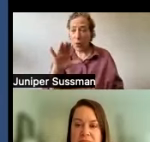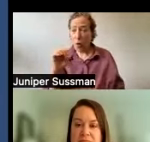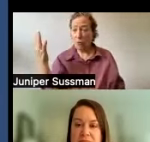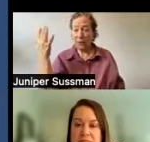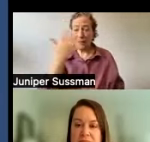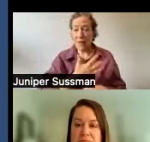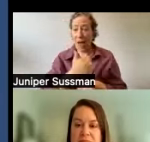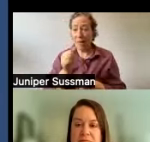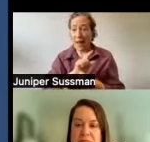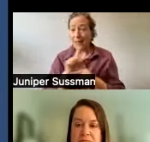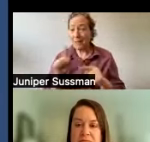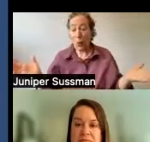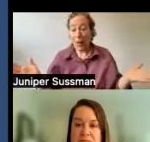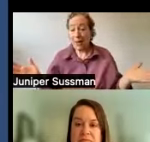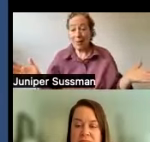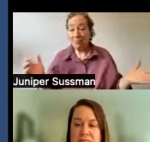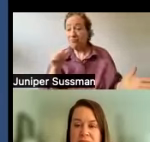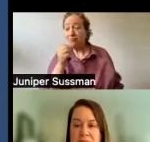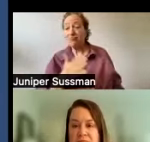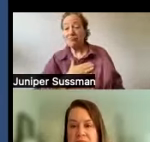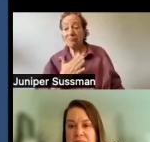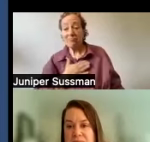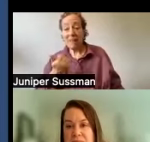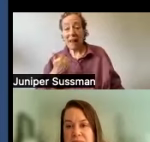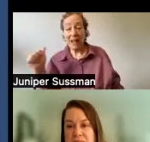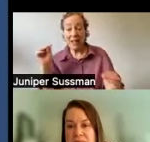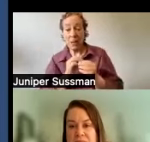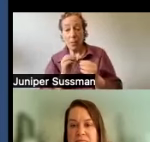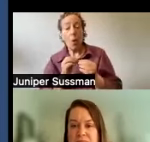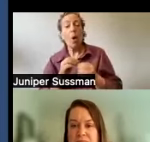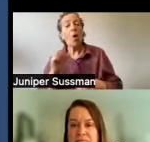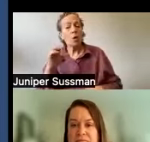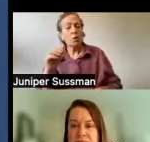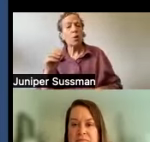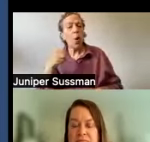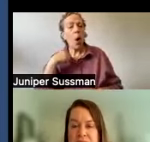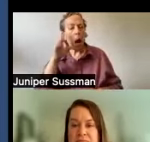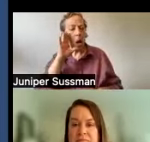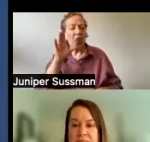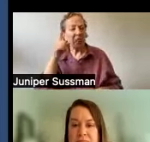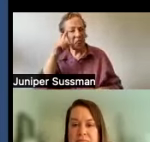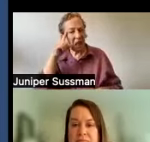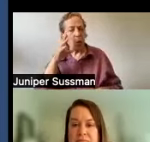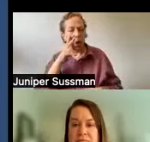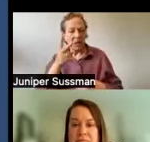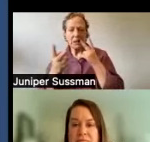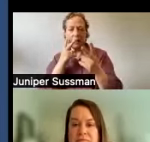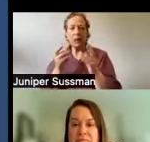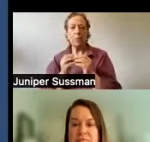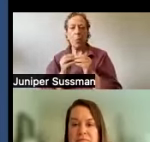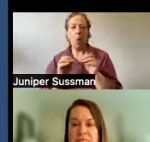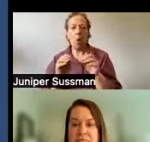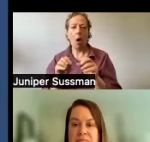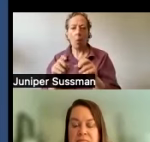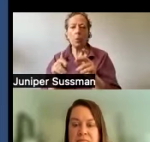so I think that the opportunities are going to be expanded for people. And I think, the key that